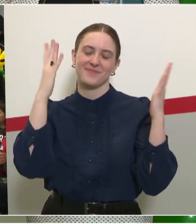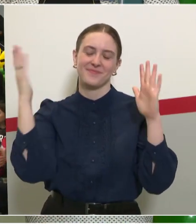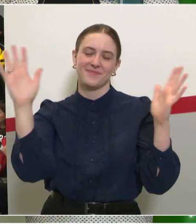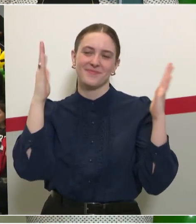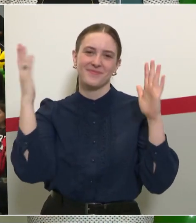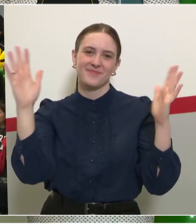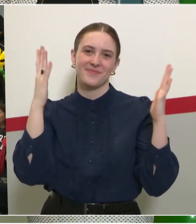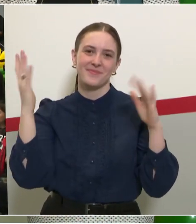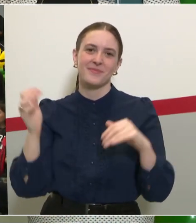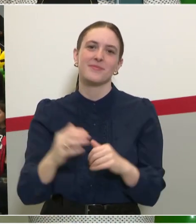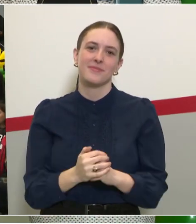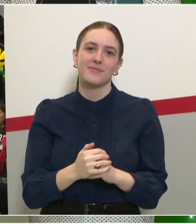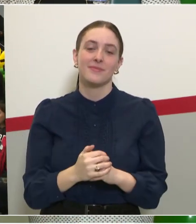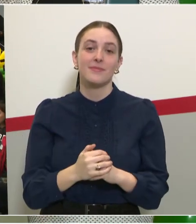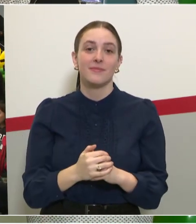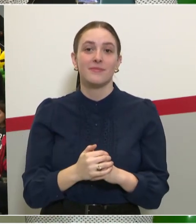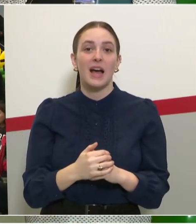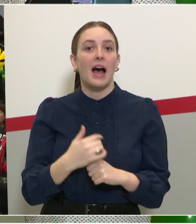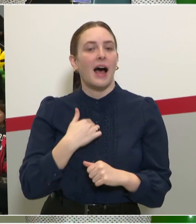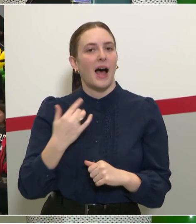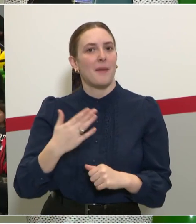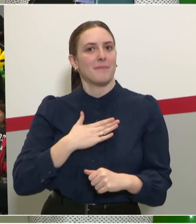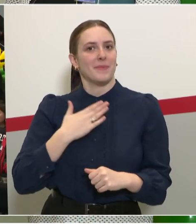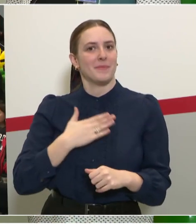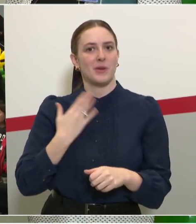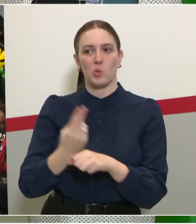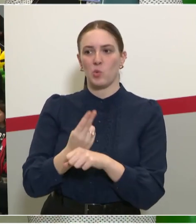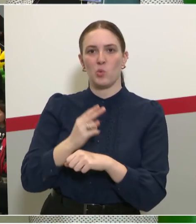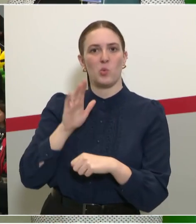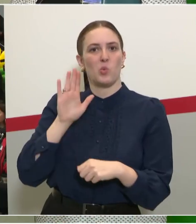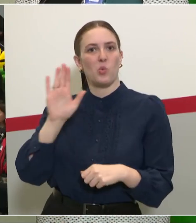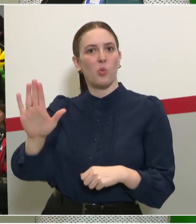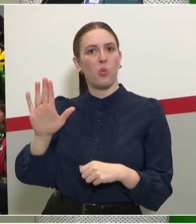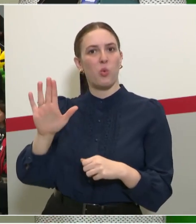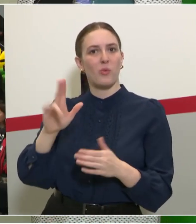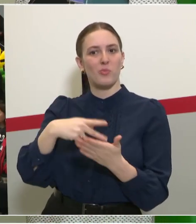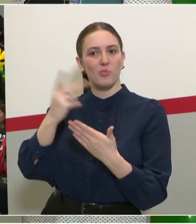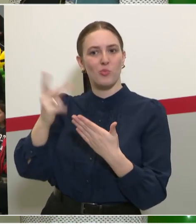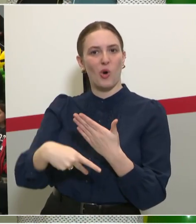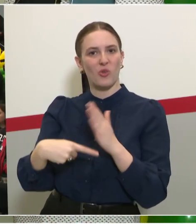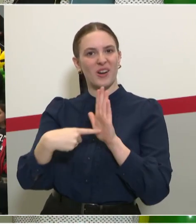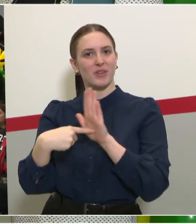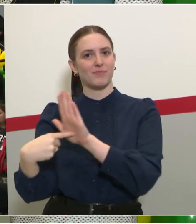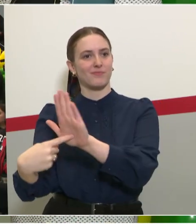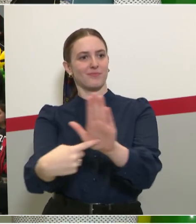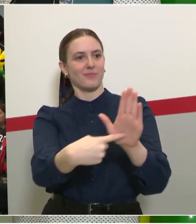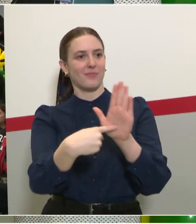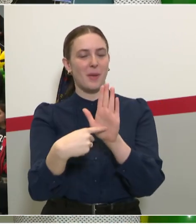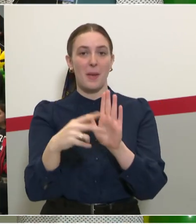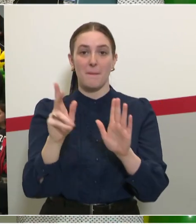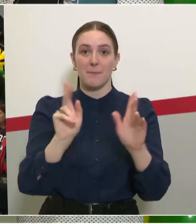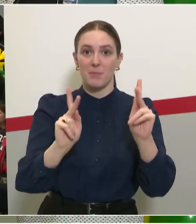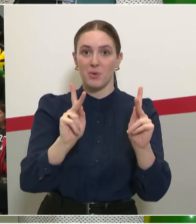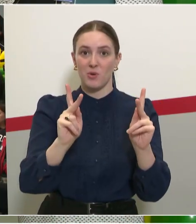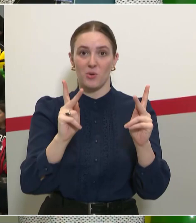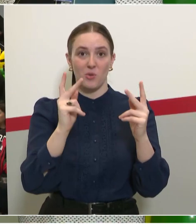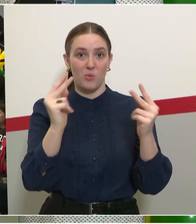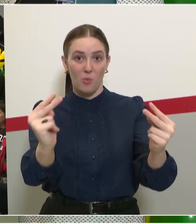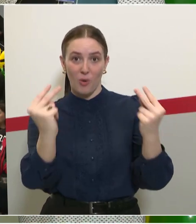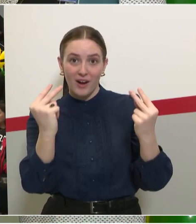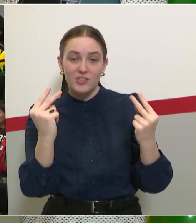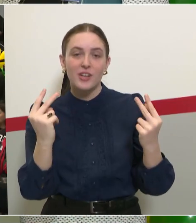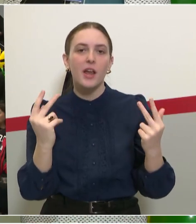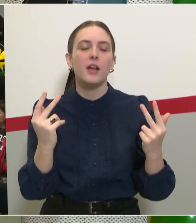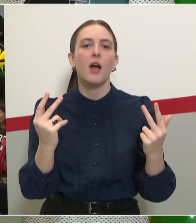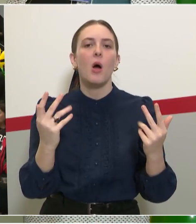And I'm pleased to use your program as a way to highlight for people watching what the Marion Barry